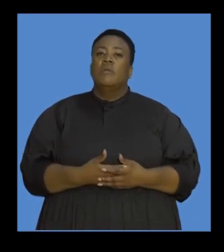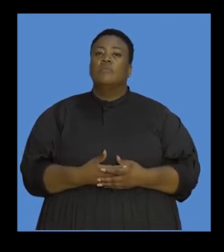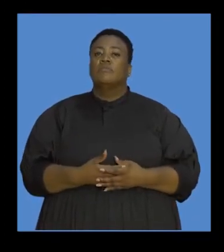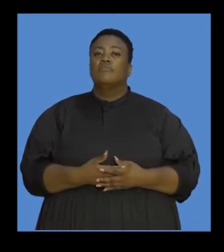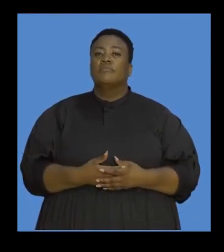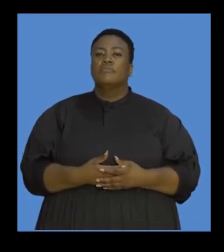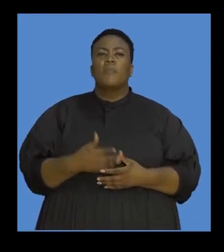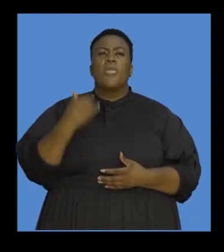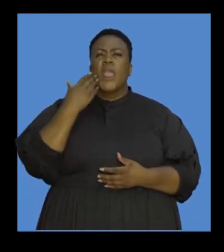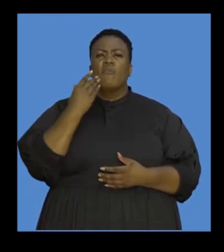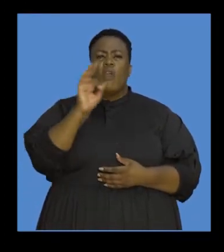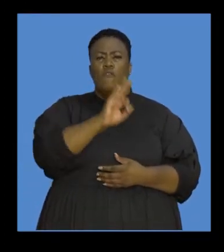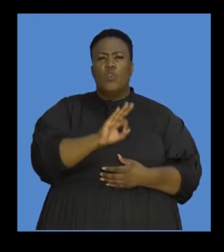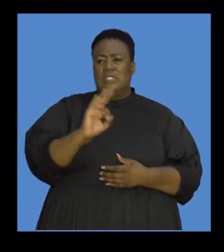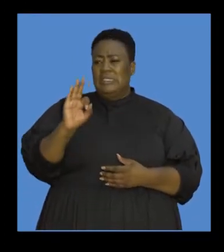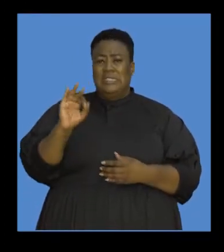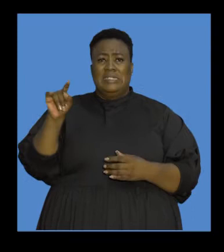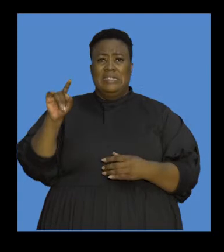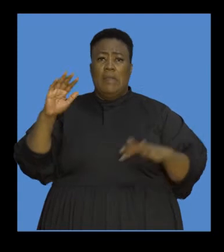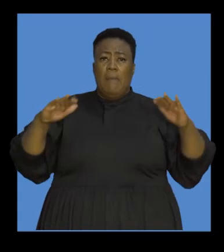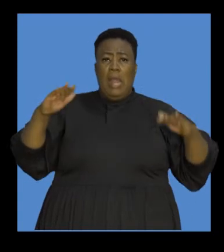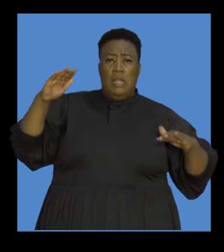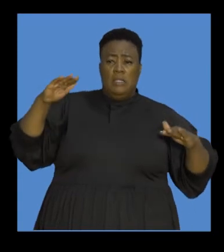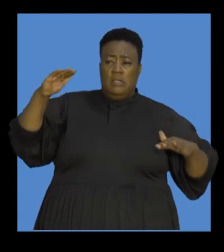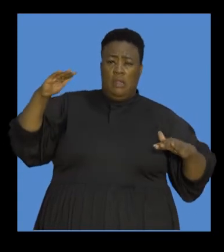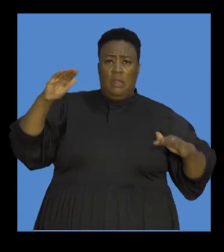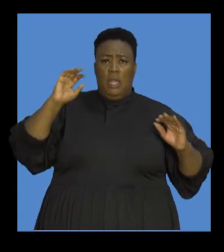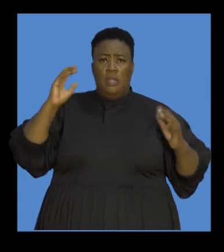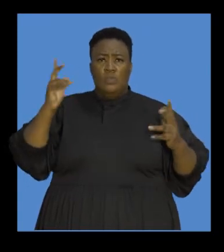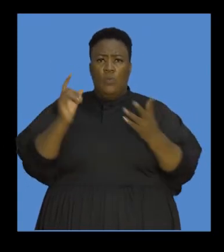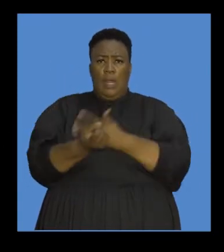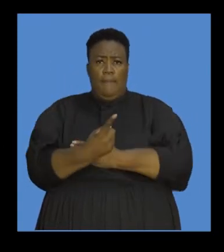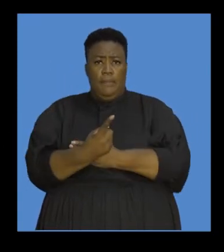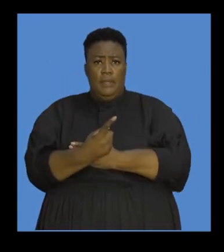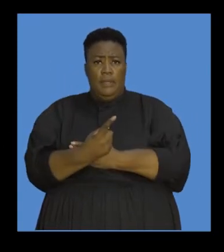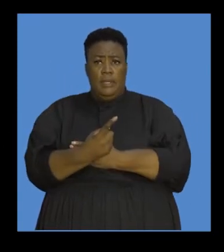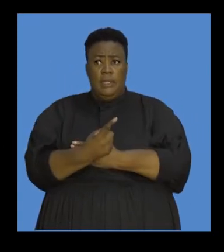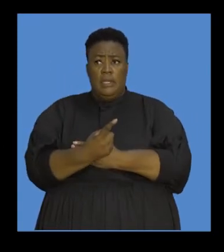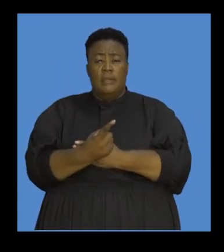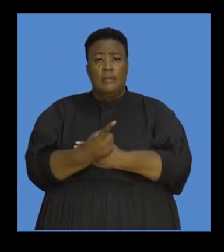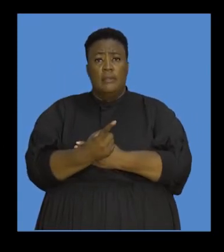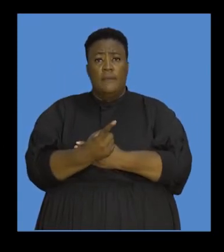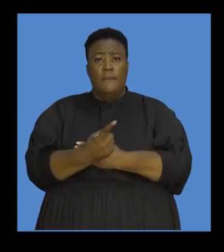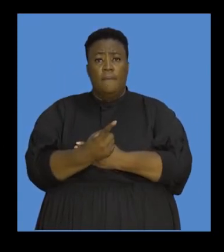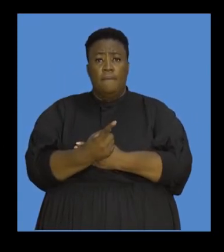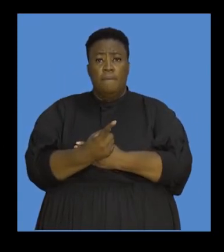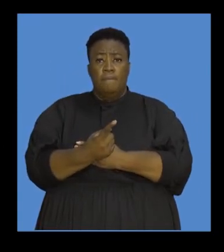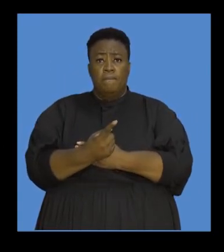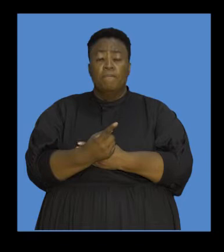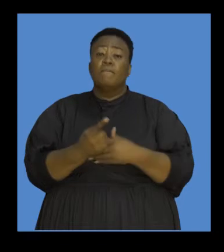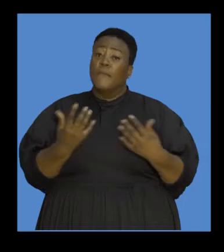the forces aren't balanced? Okay, so we're going to go back to our men, because I really like